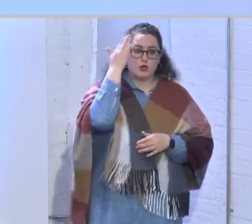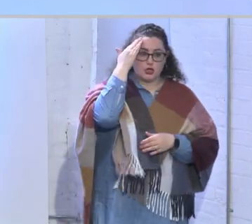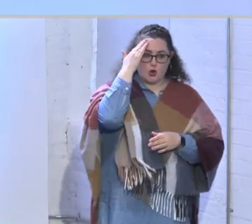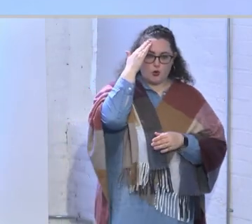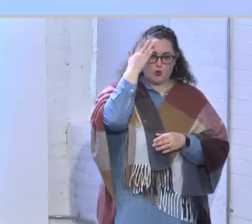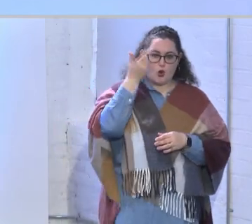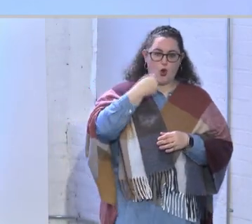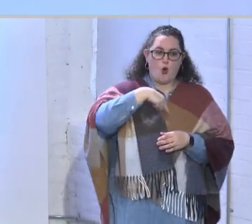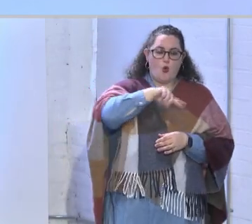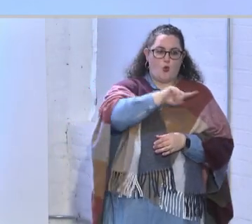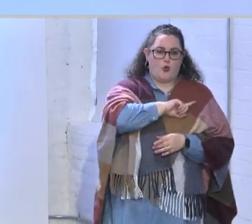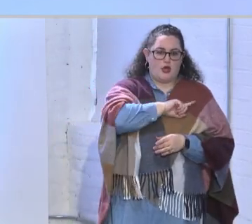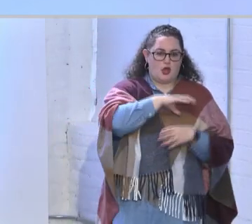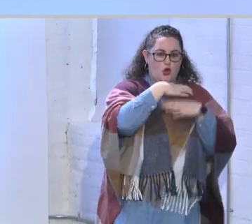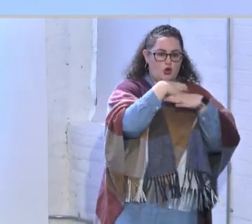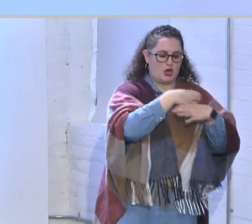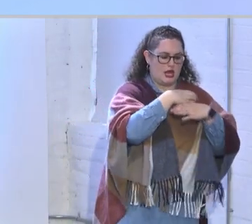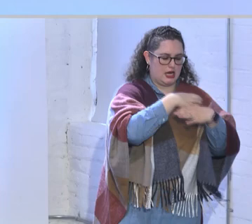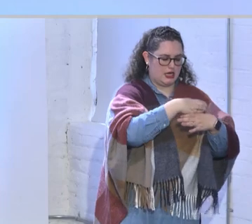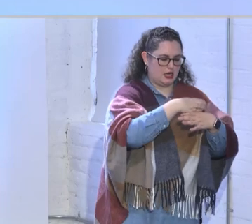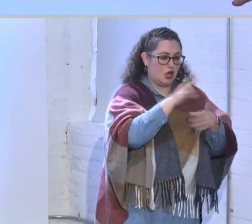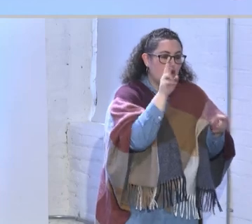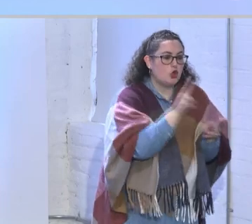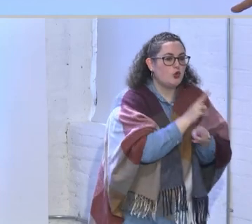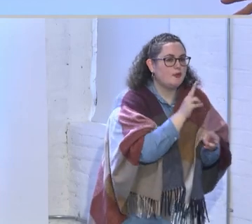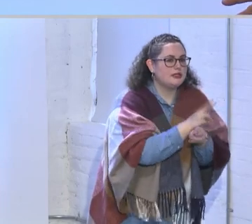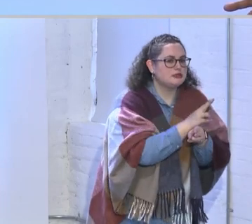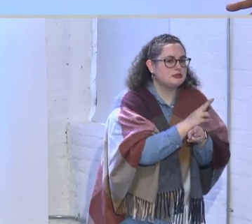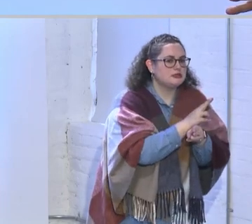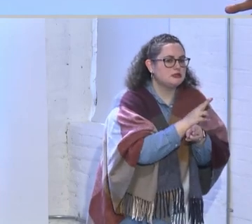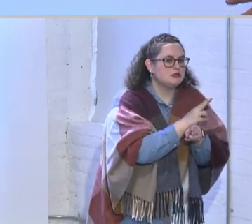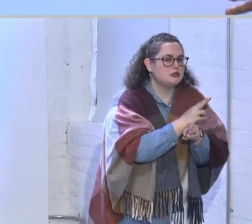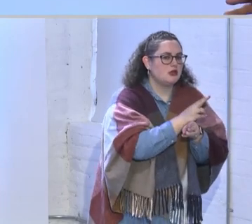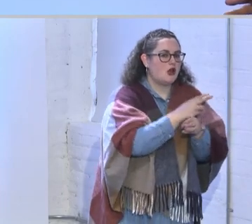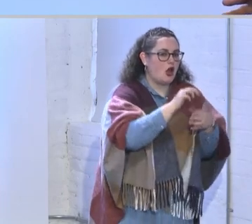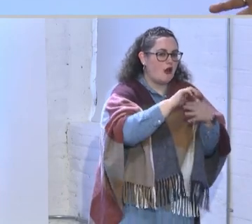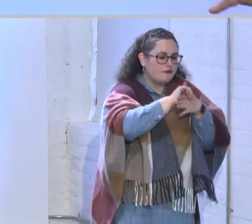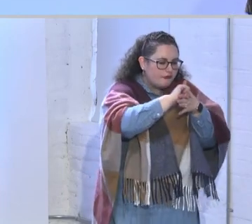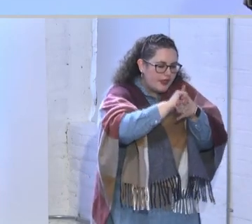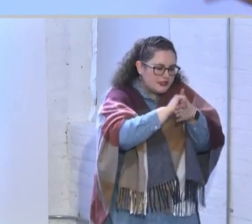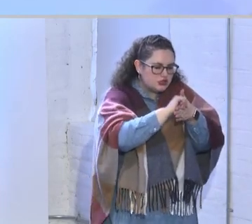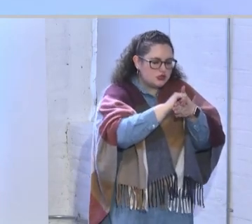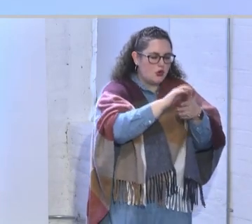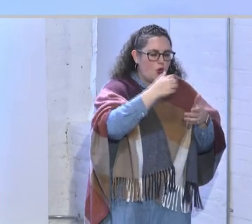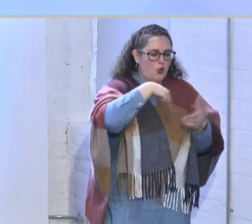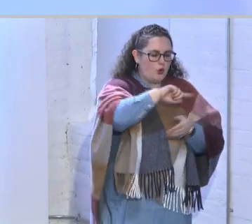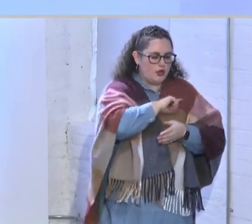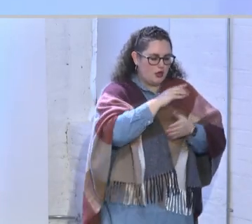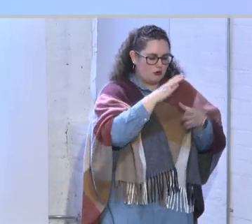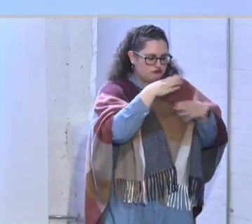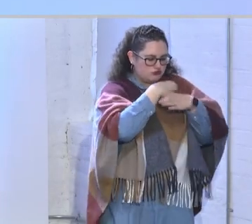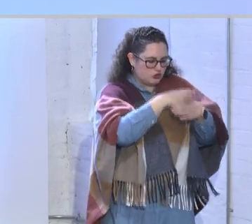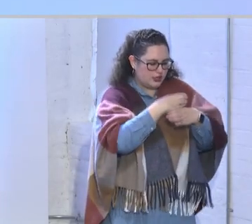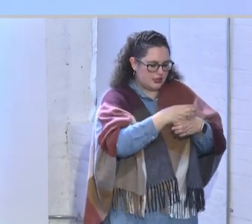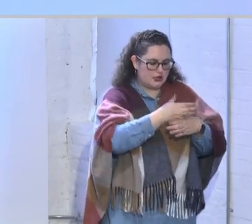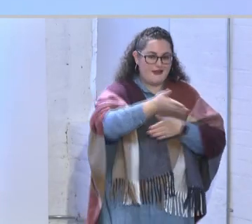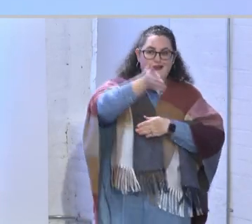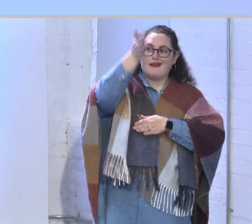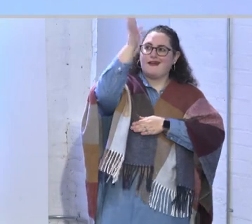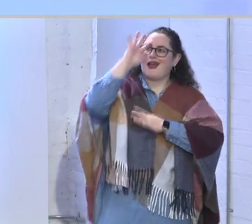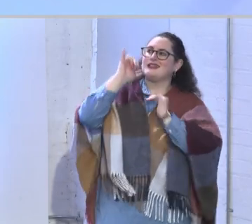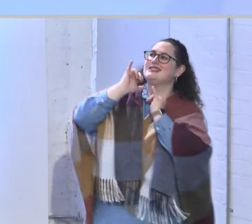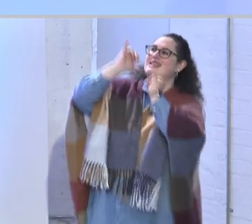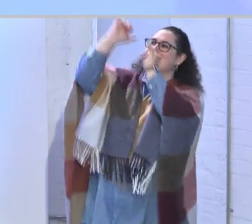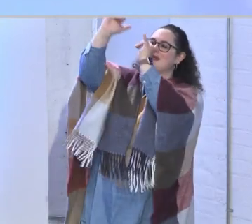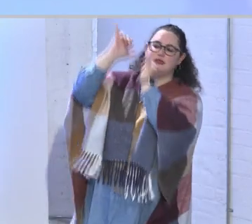Now, I totally agree with that at that point, that we can all find acceptance in Christ. But when we say, when you